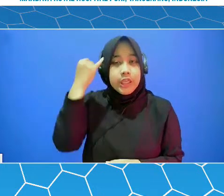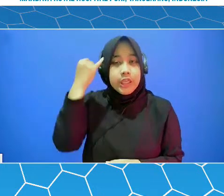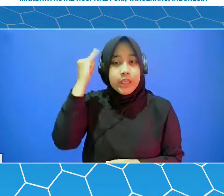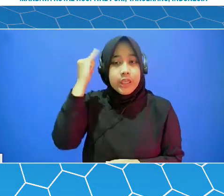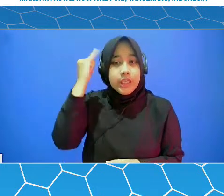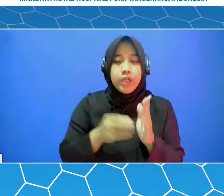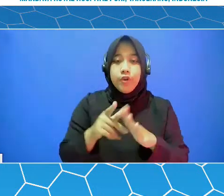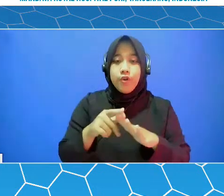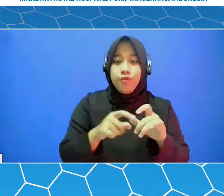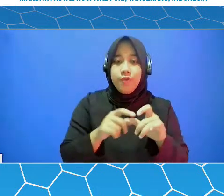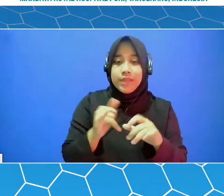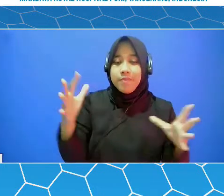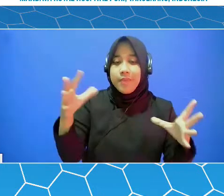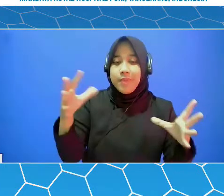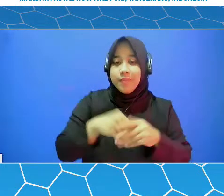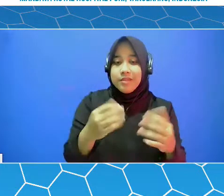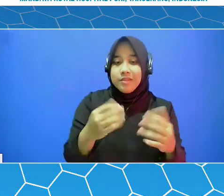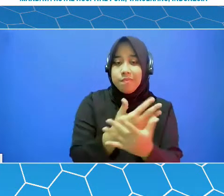Slide.